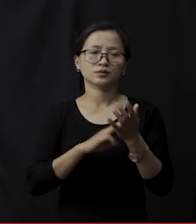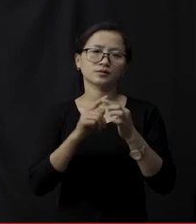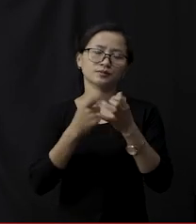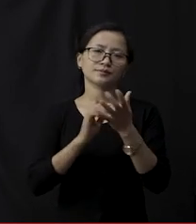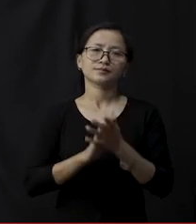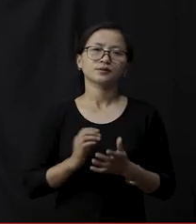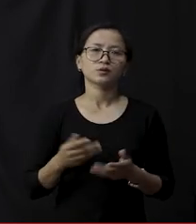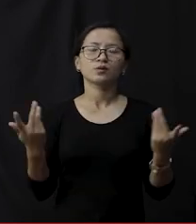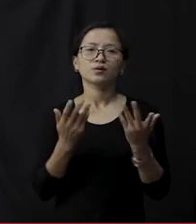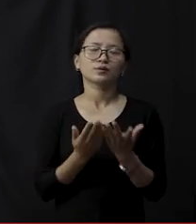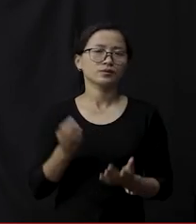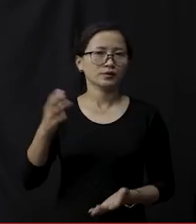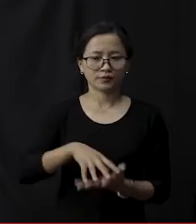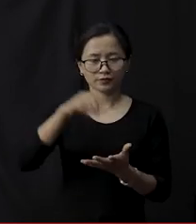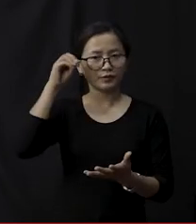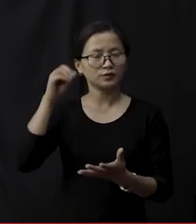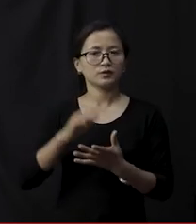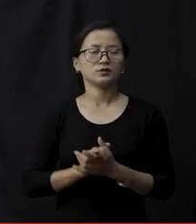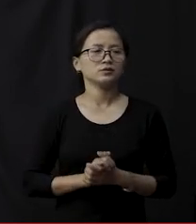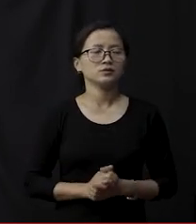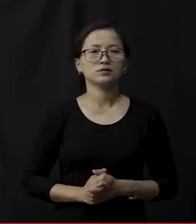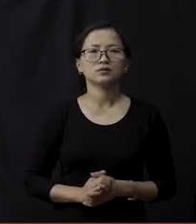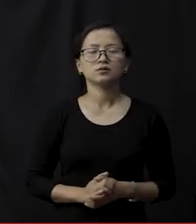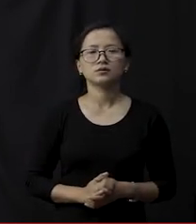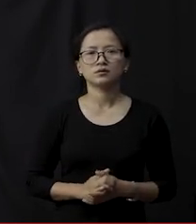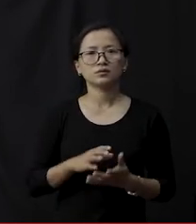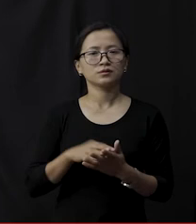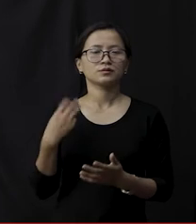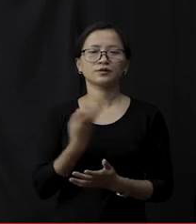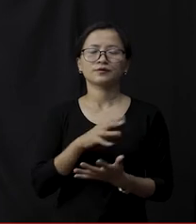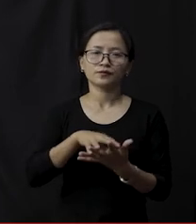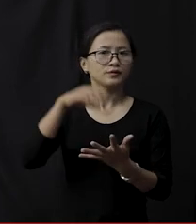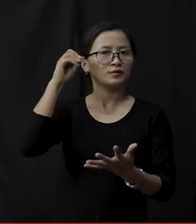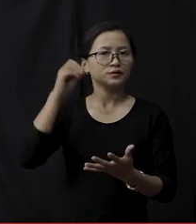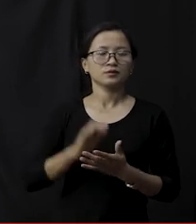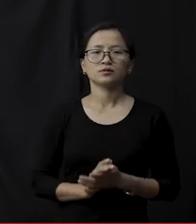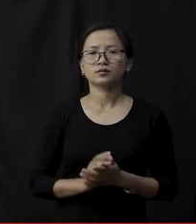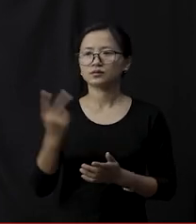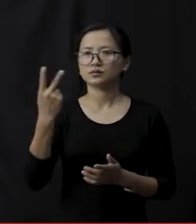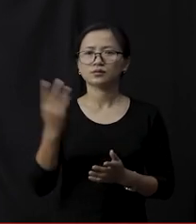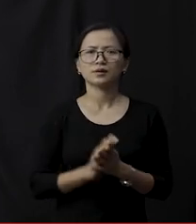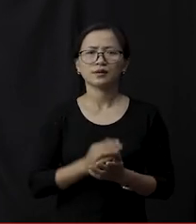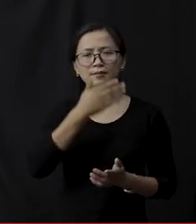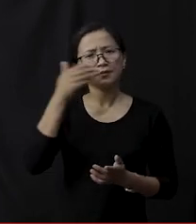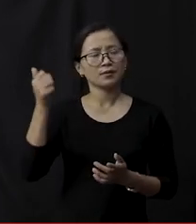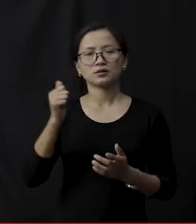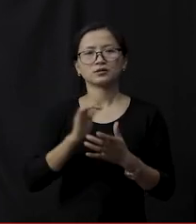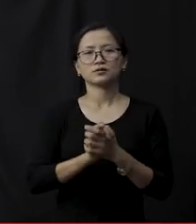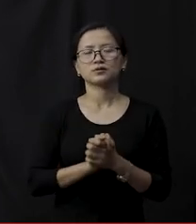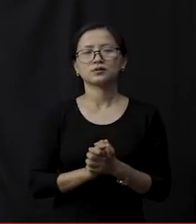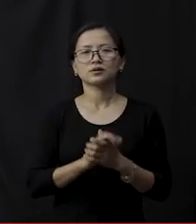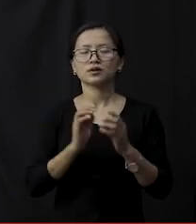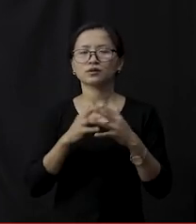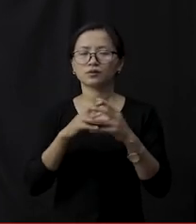recollect what we have learned from this lesson, okay? We have learned about two best friends,